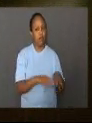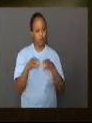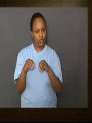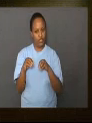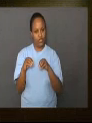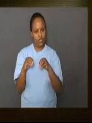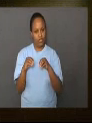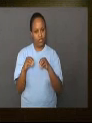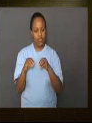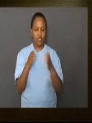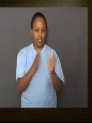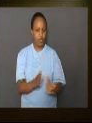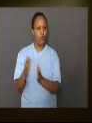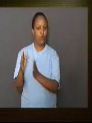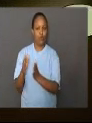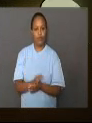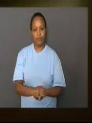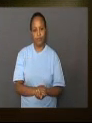Students, let's get ready.